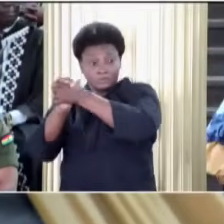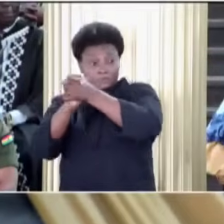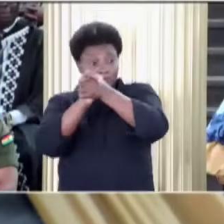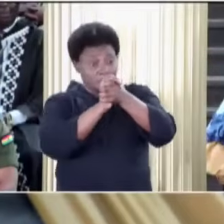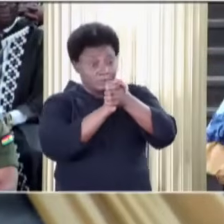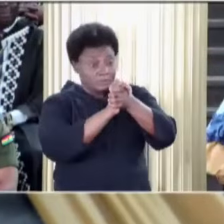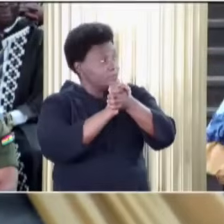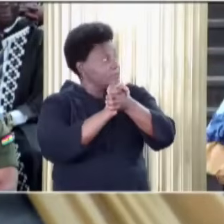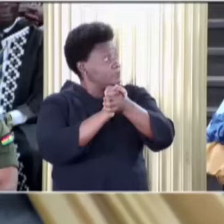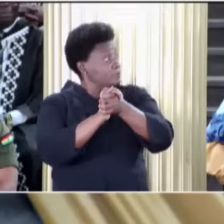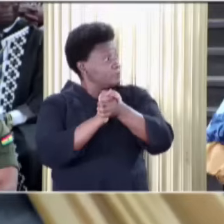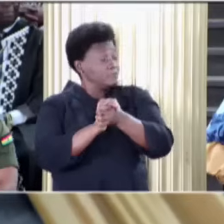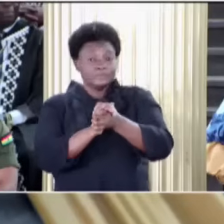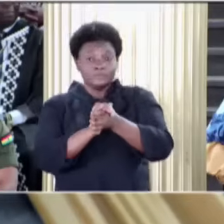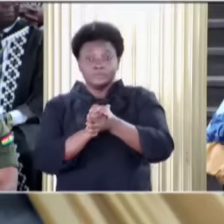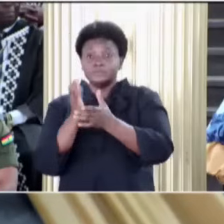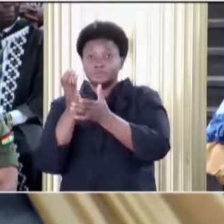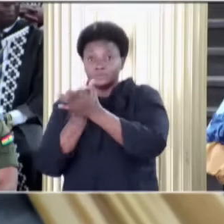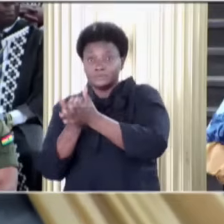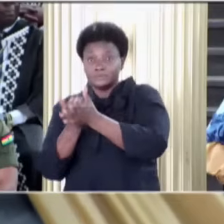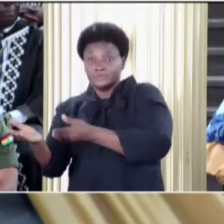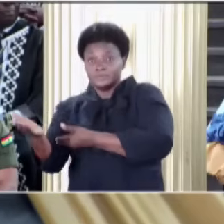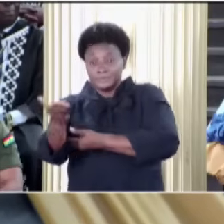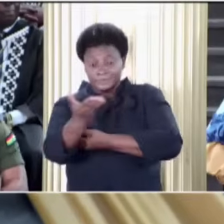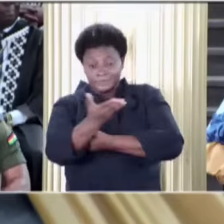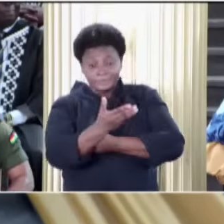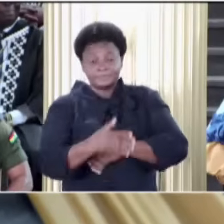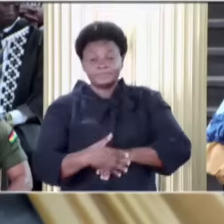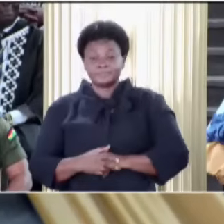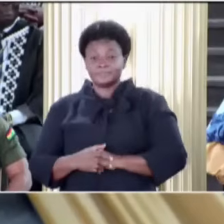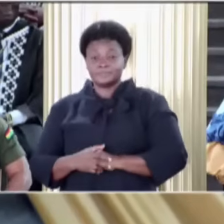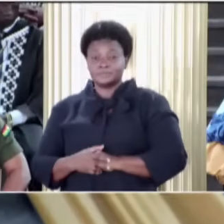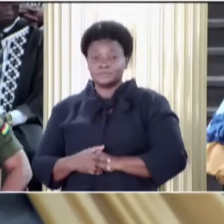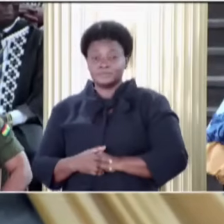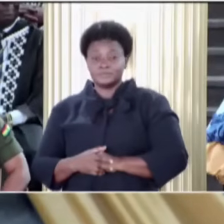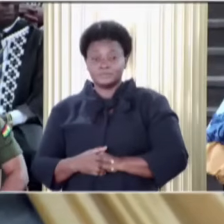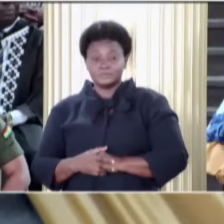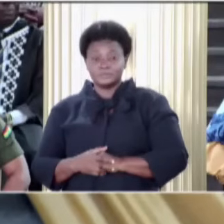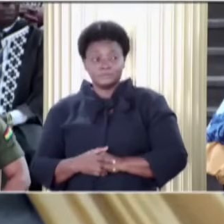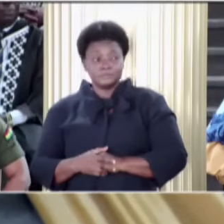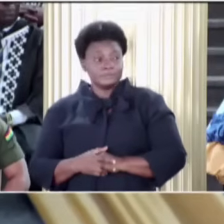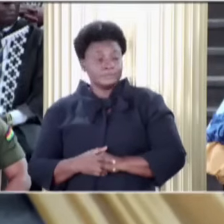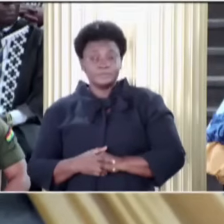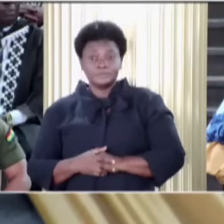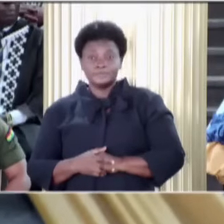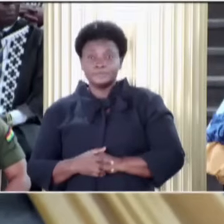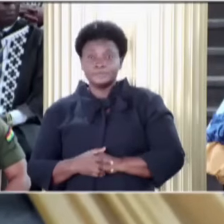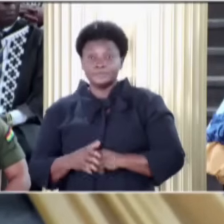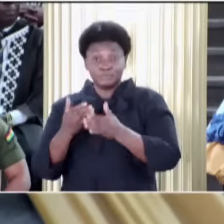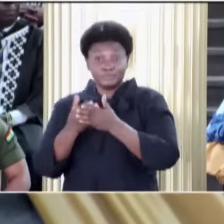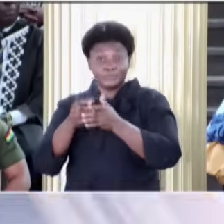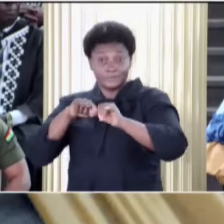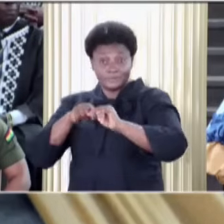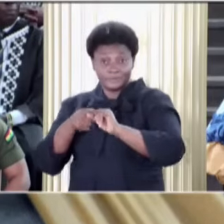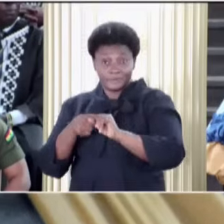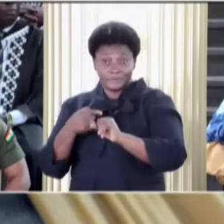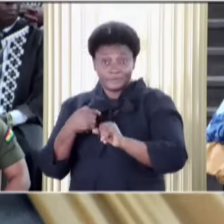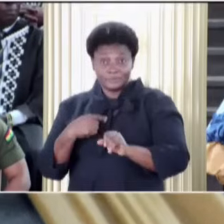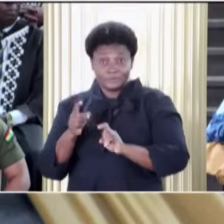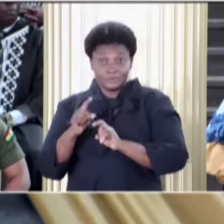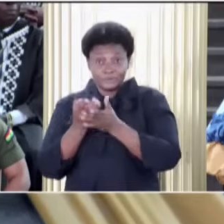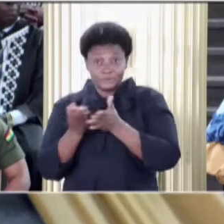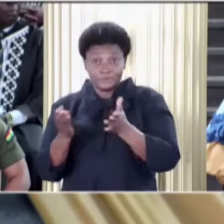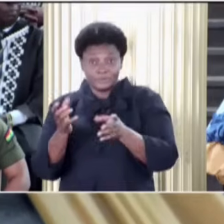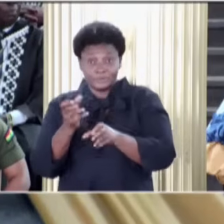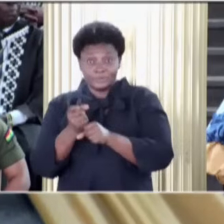excited? So good morning. All right, now before I begin, I want to do something unusual.